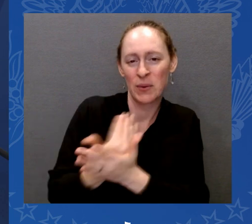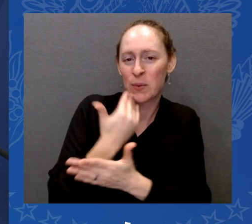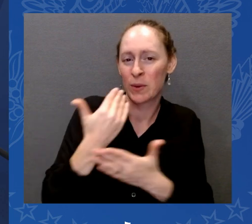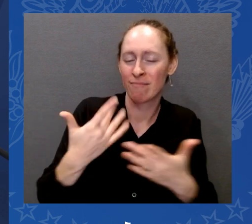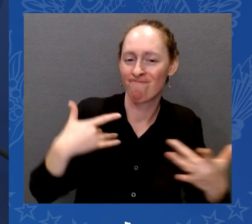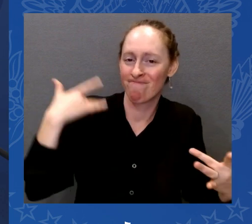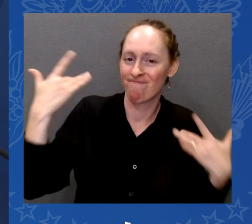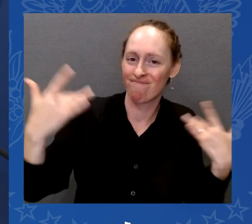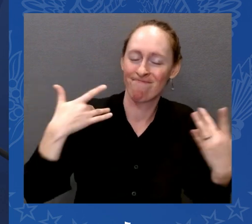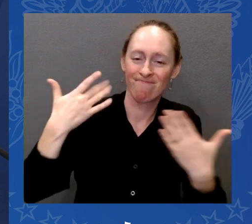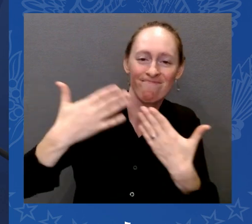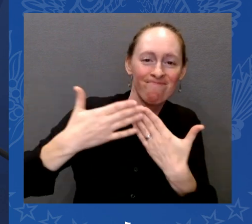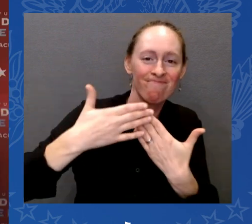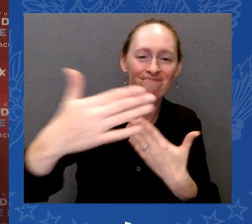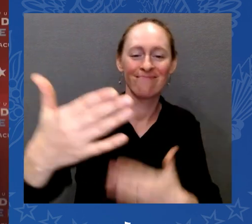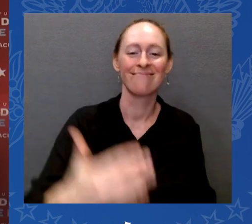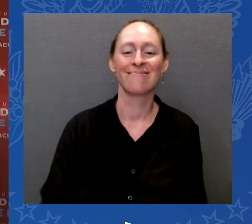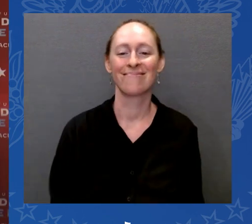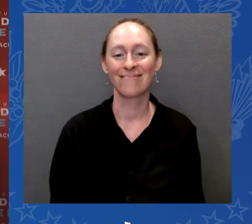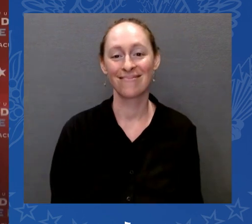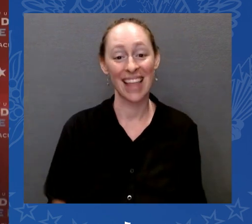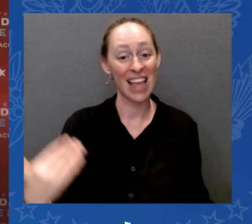York. Thank you very much.